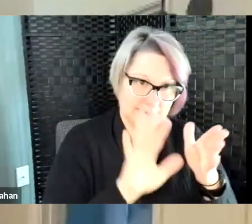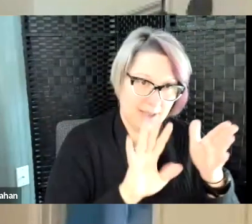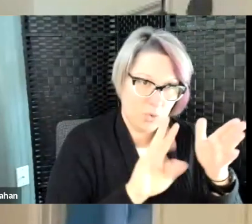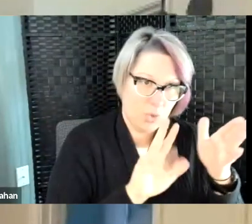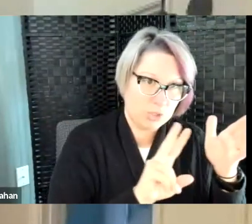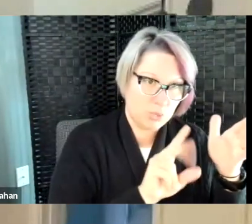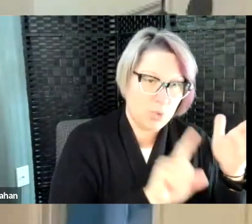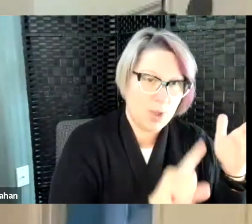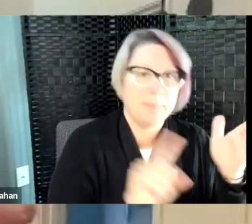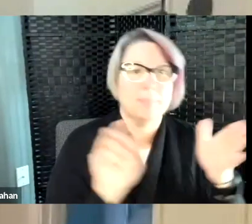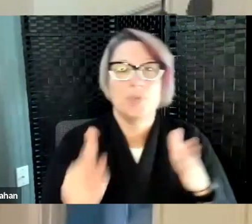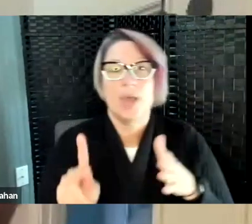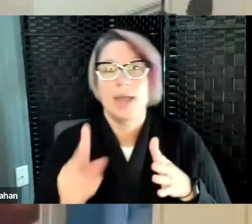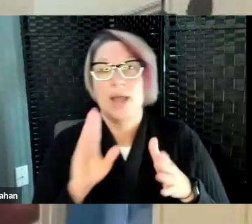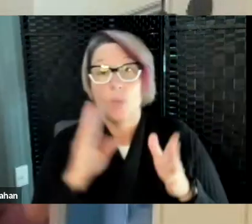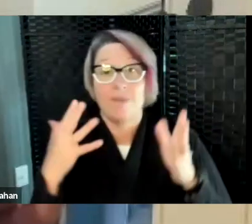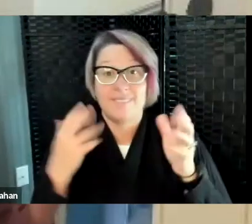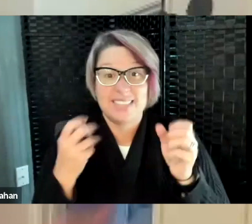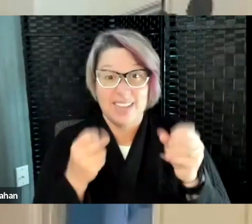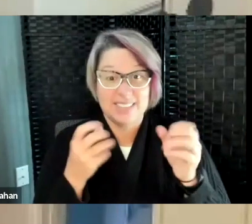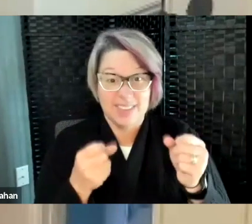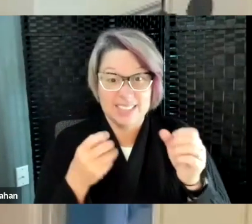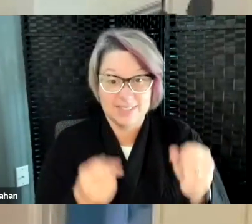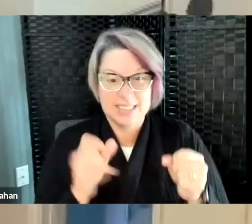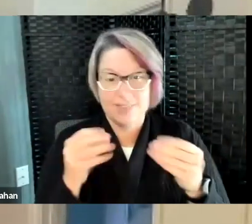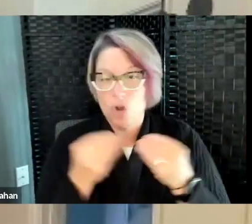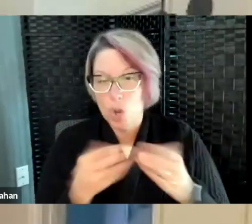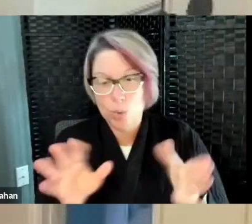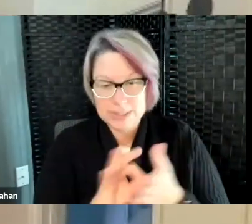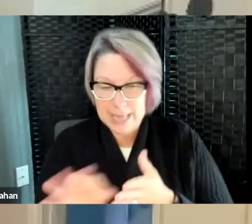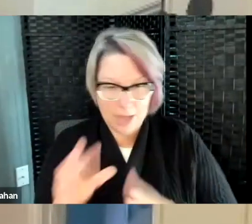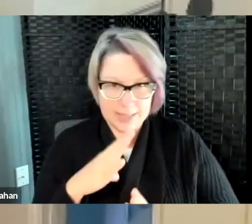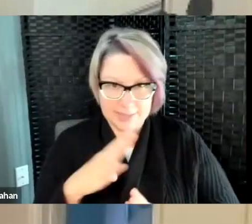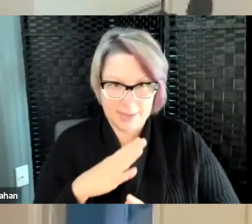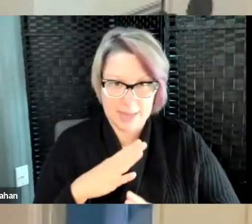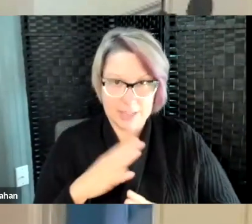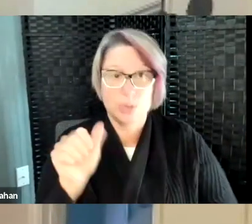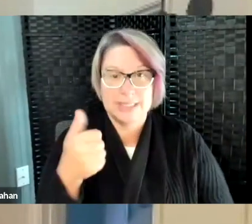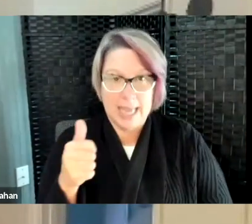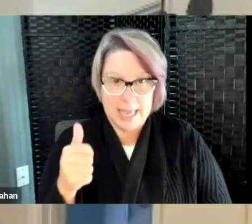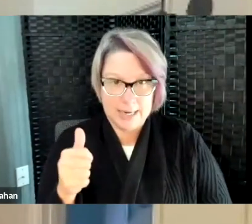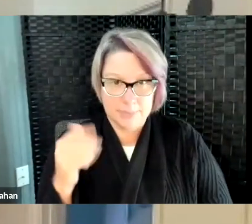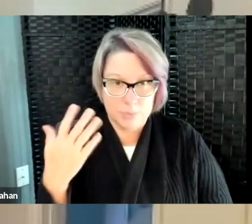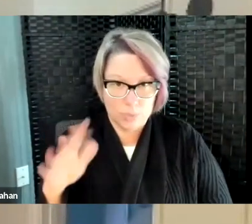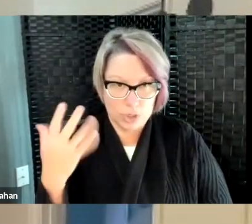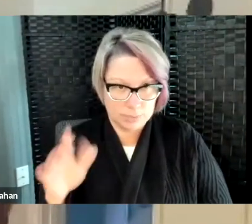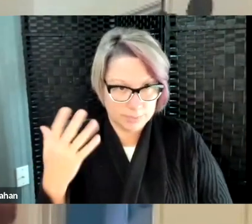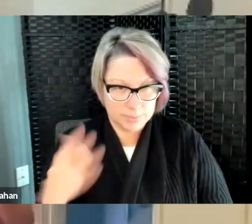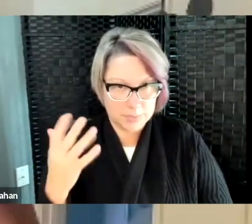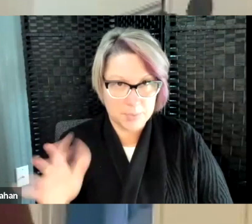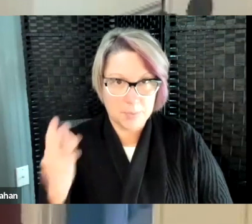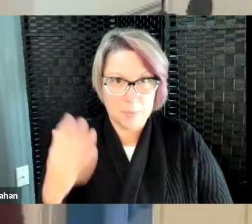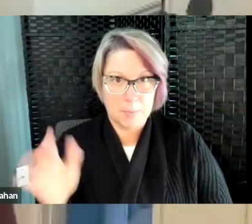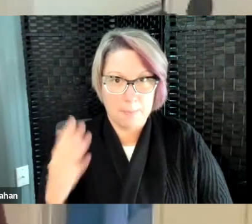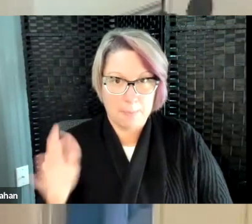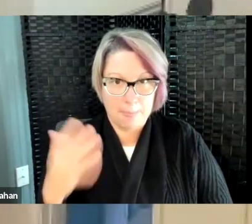1. Okay. And it gets faster and faster. And if you lose count, that's okay. But here we go. Start with 10. Here we go. 1, 2, 3, 4, 5,